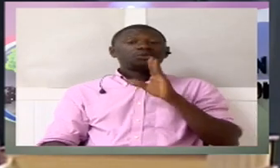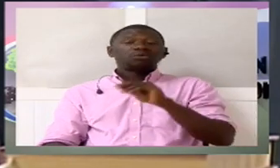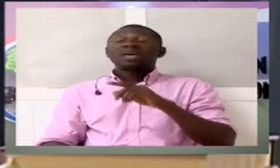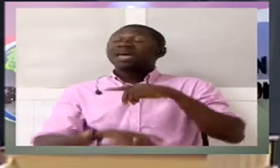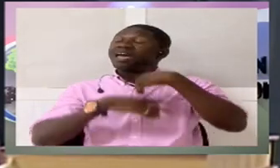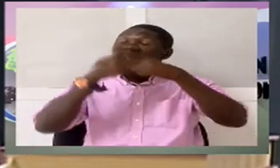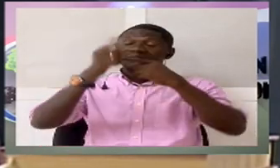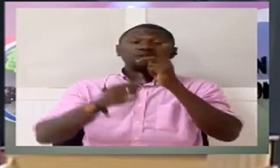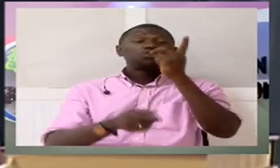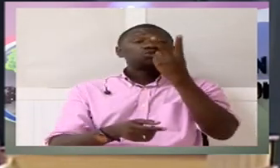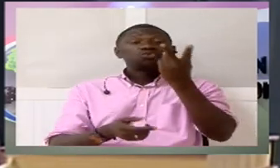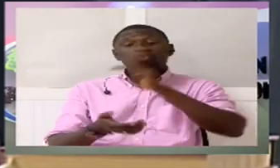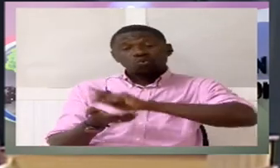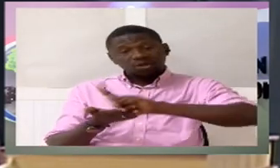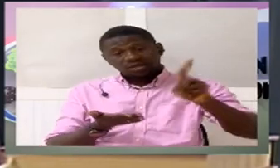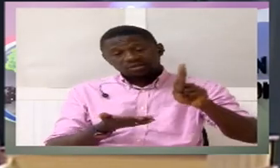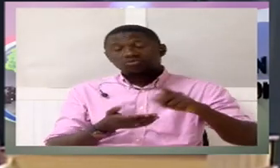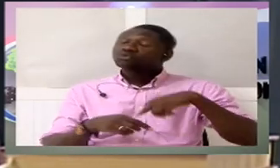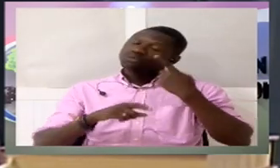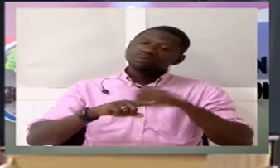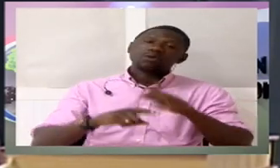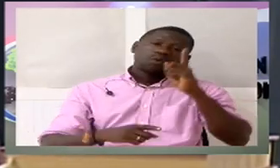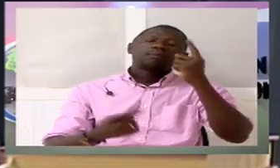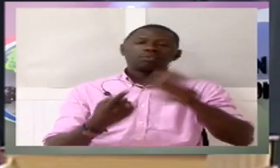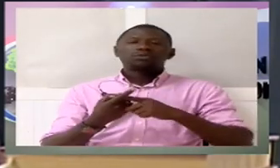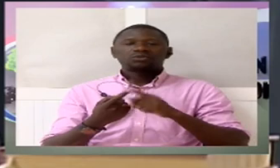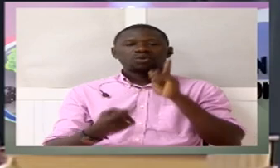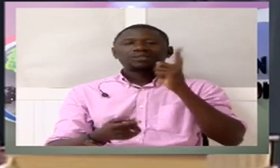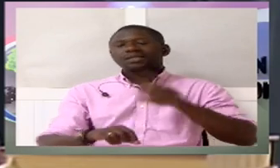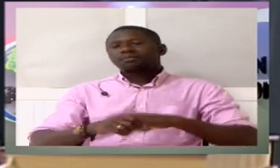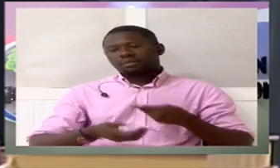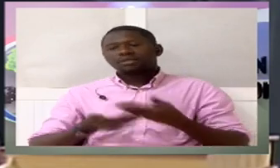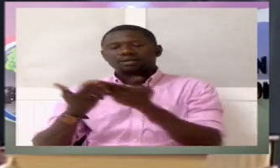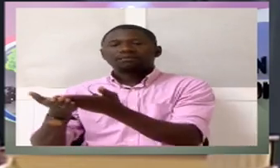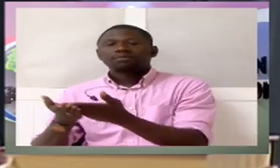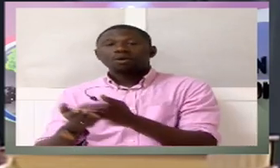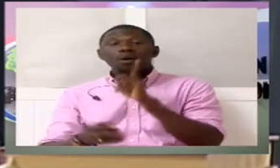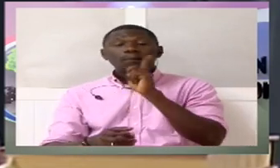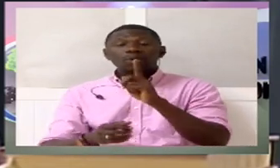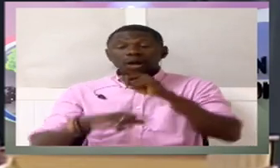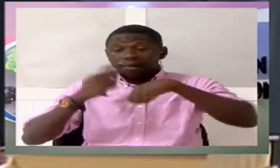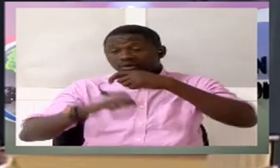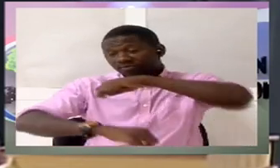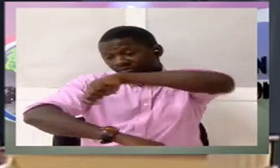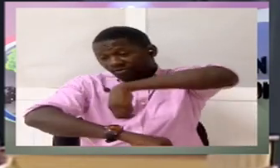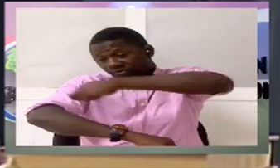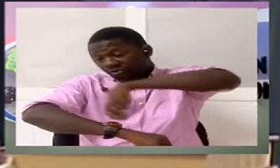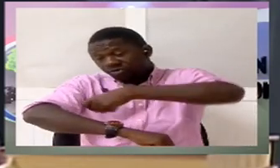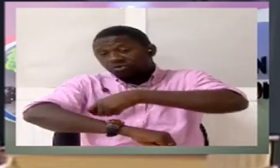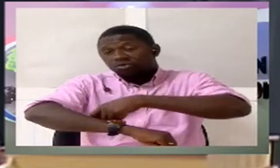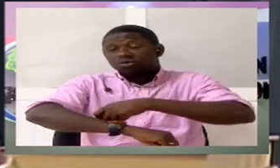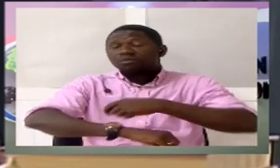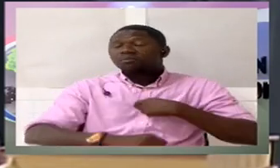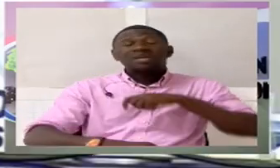this sometimes every 2 weeks. Sometimes karo. Sometimes monthly. Aritabiro. But for the food, every